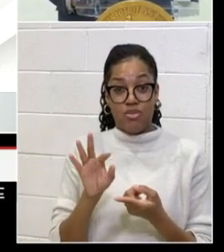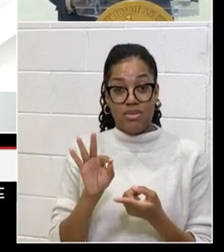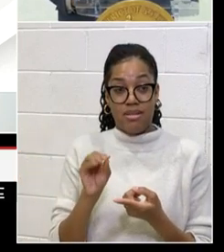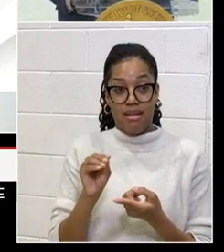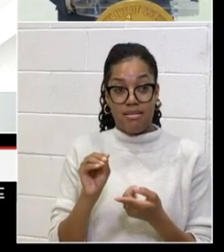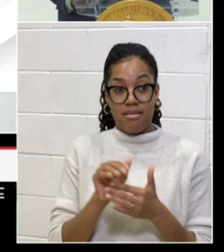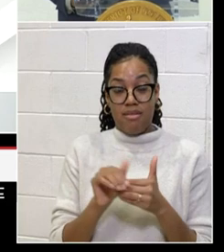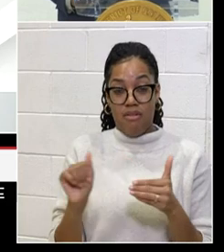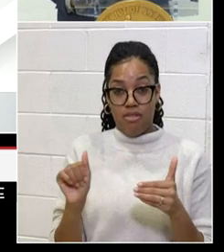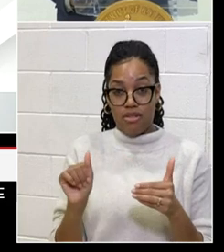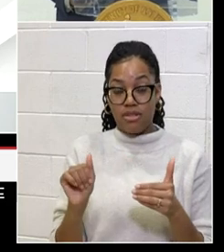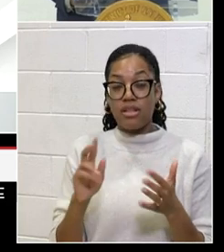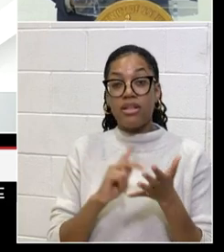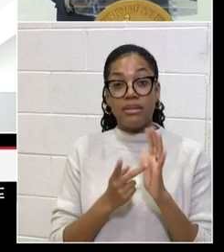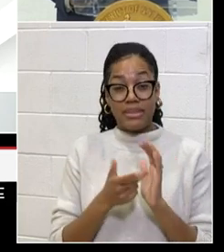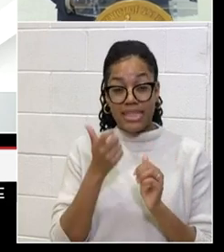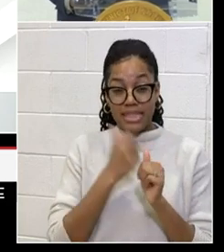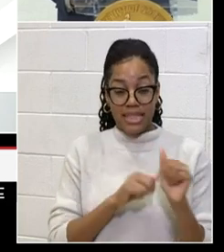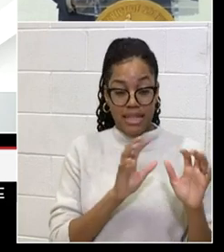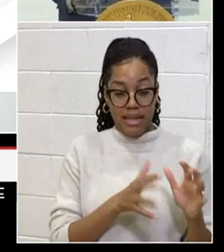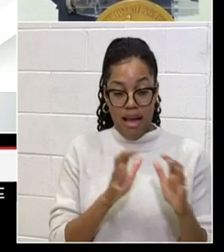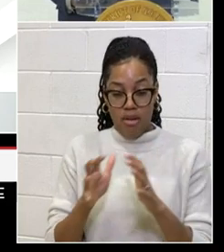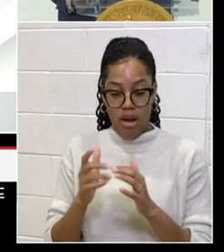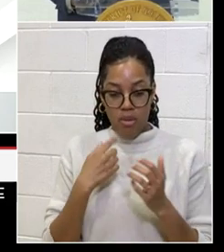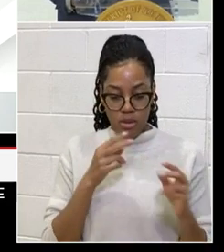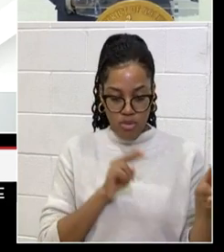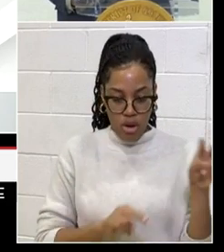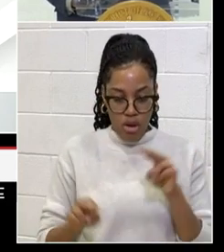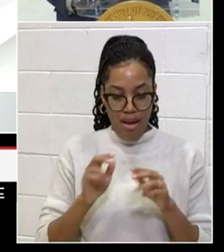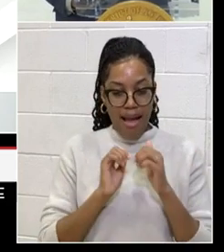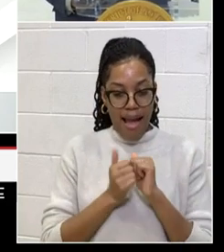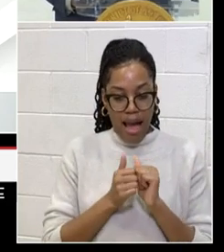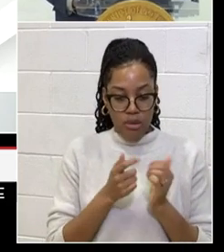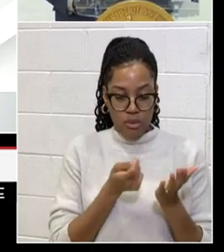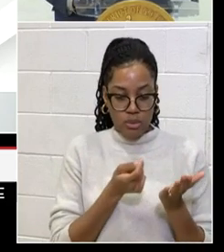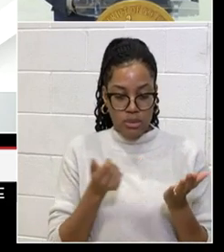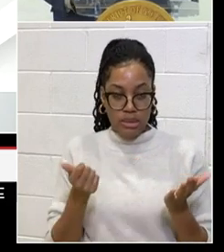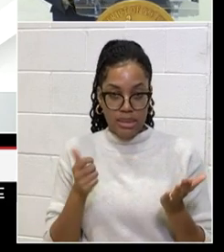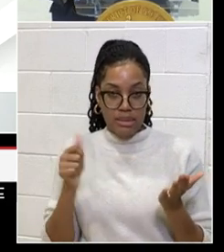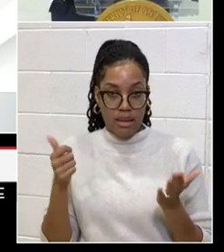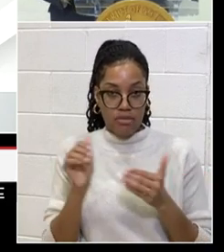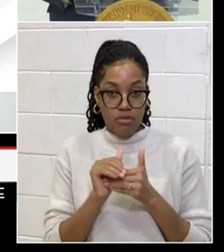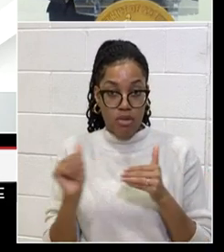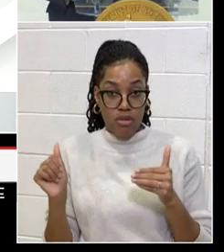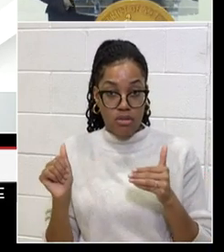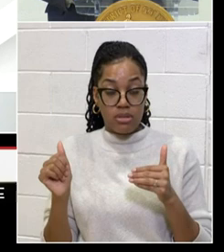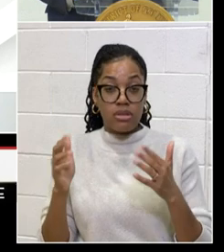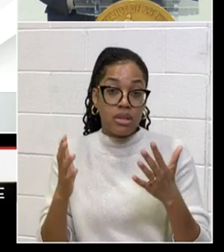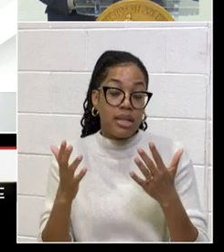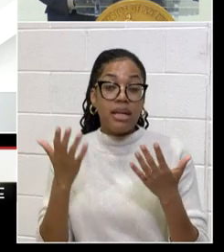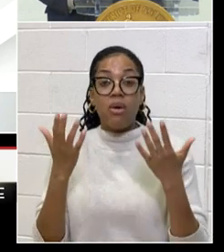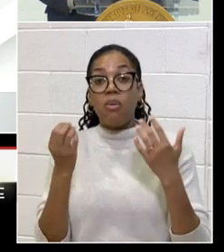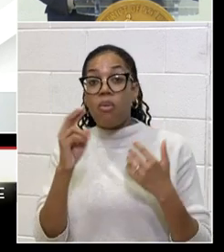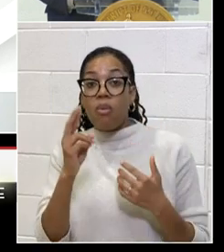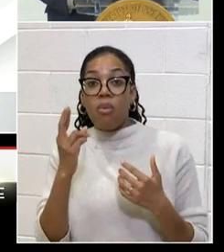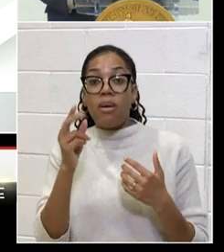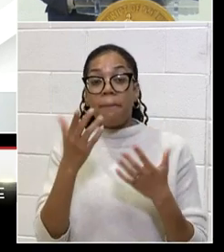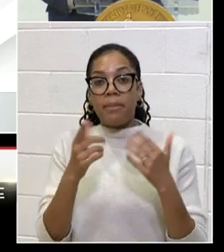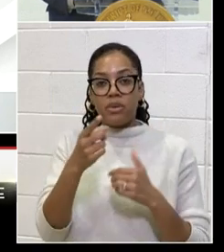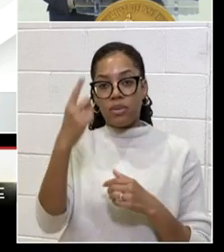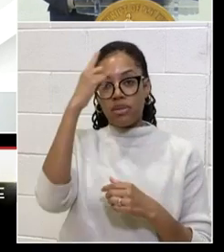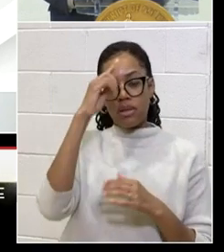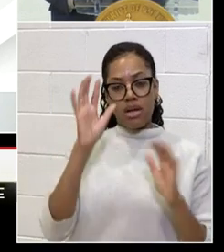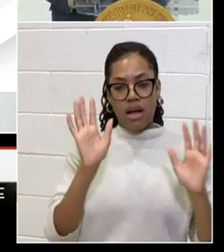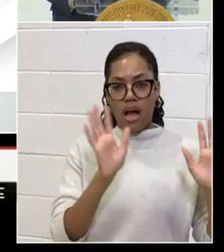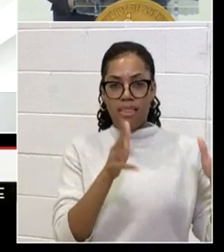those categories and reduce by $10. Or you may have a great revenue generating idea